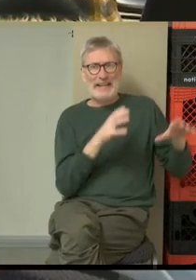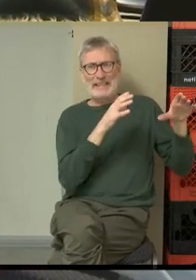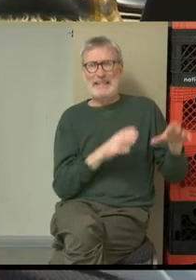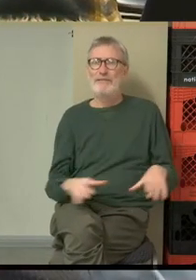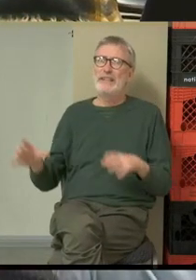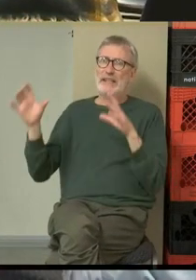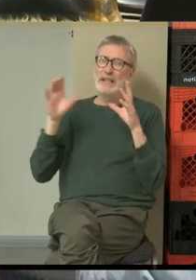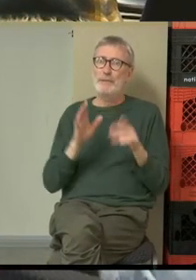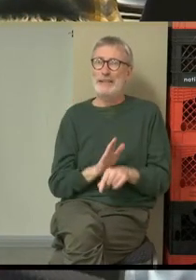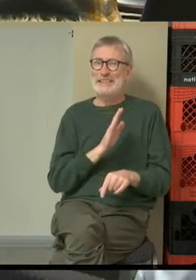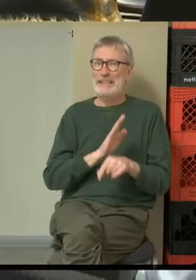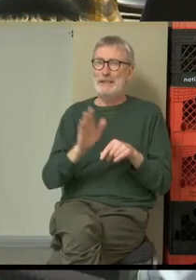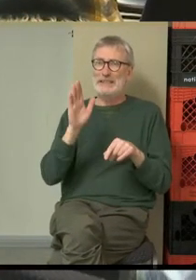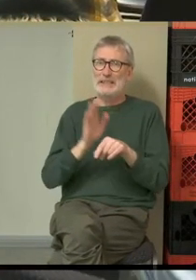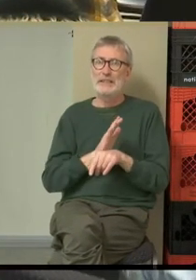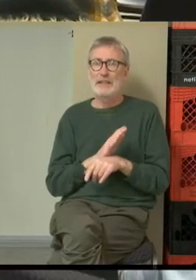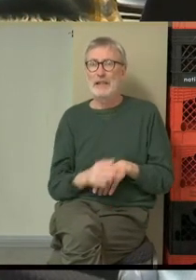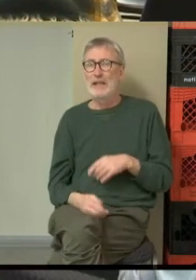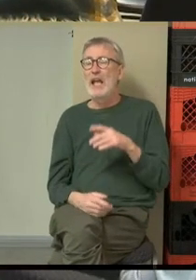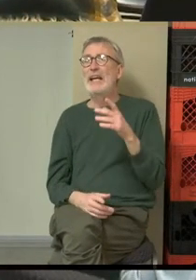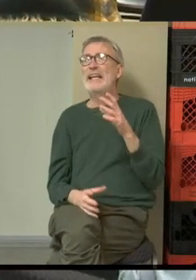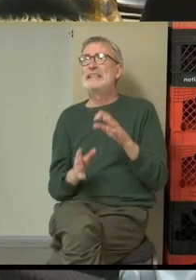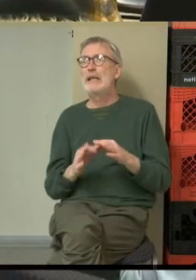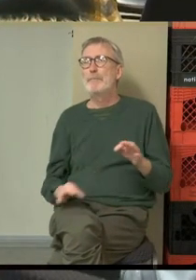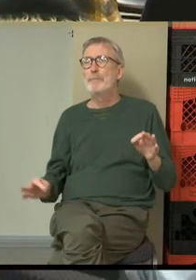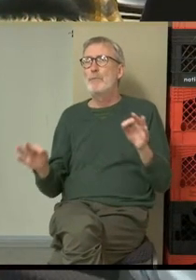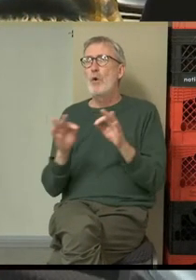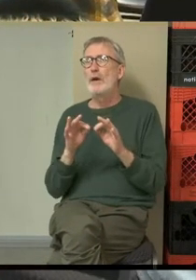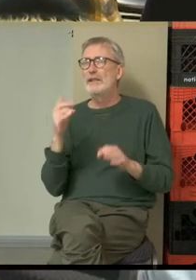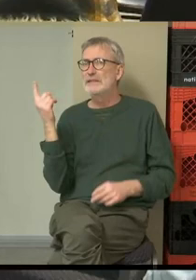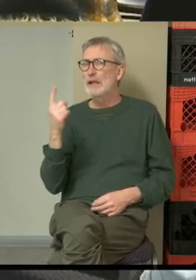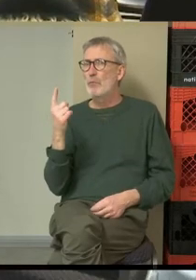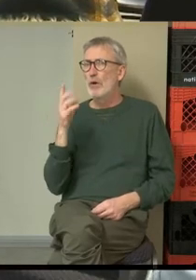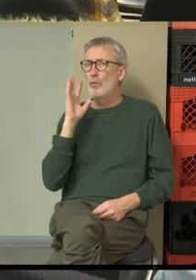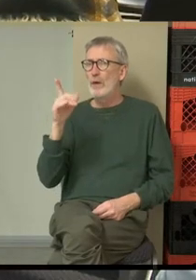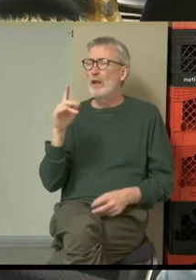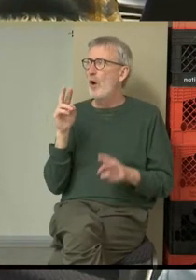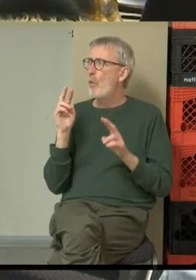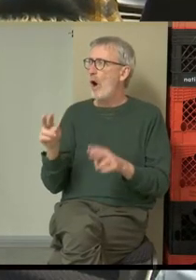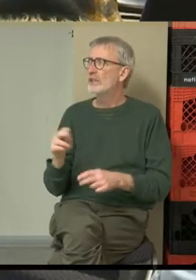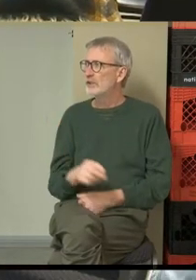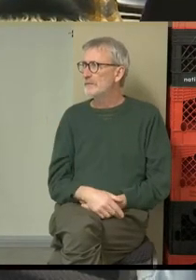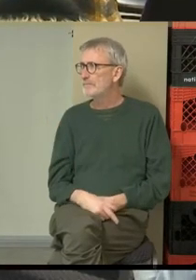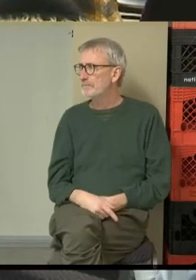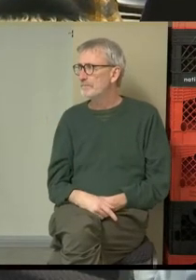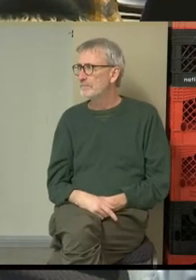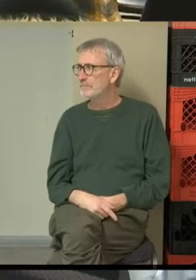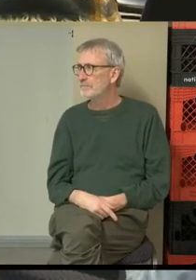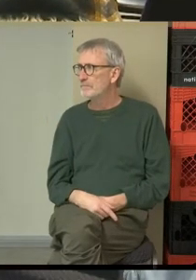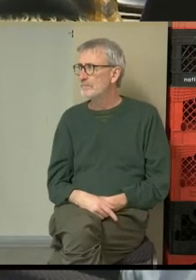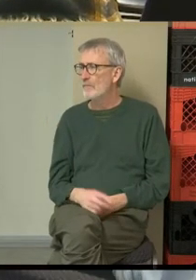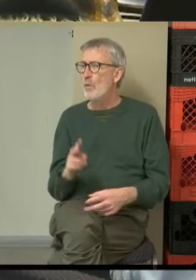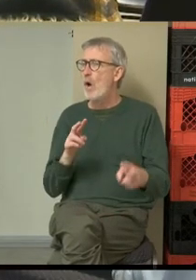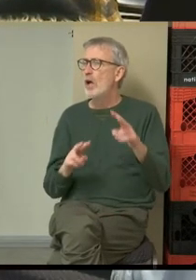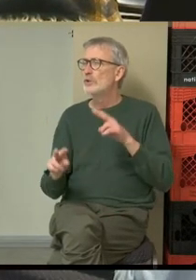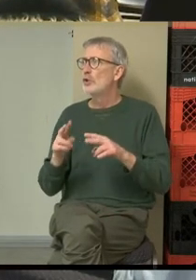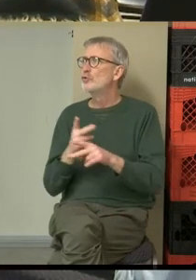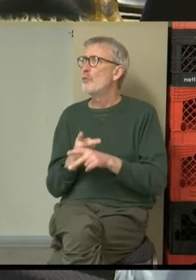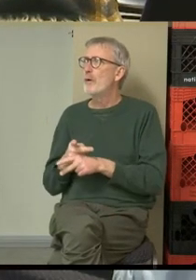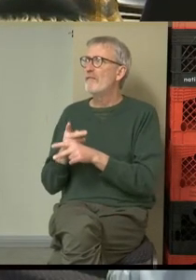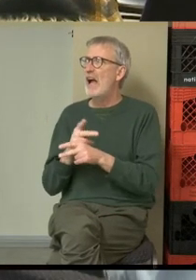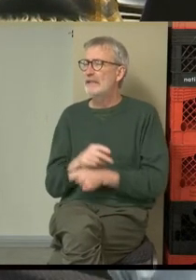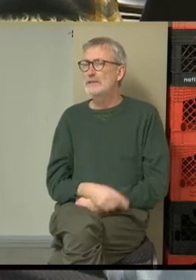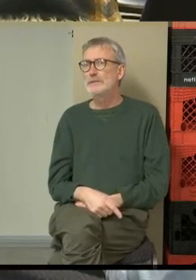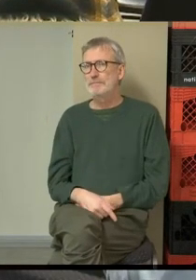activity going on. It's important that somebody is monitoring that. It would be very